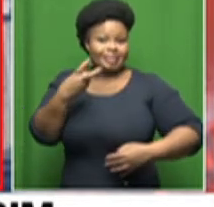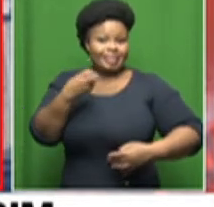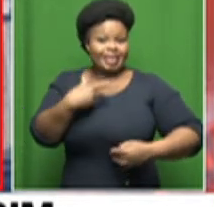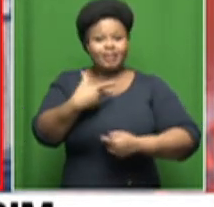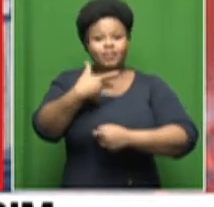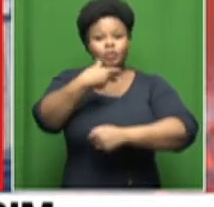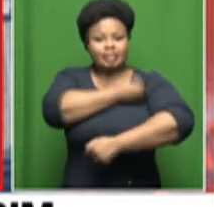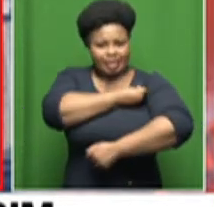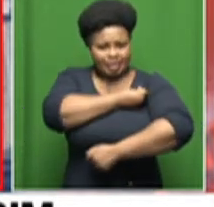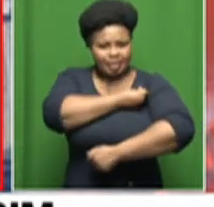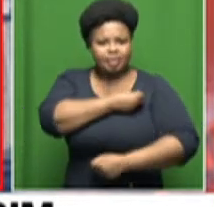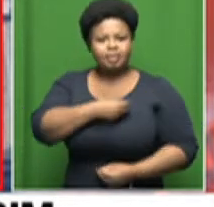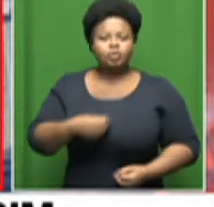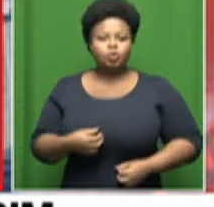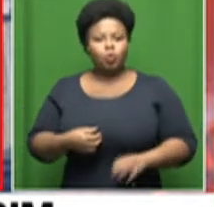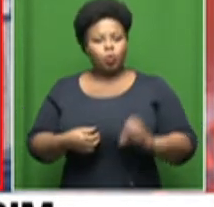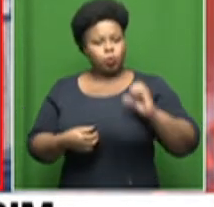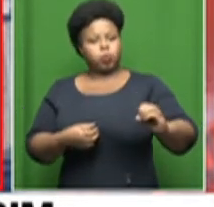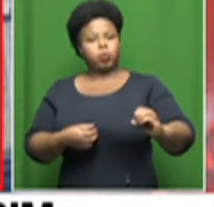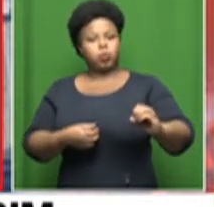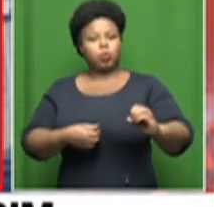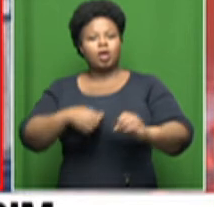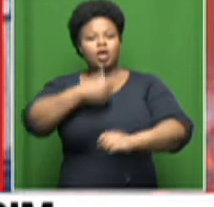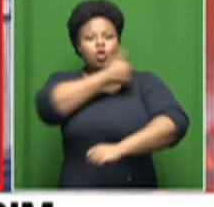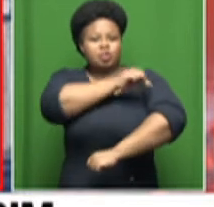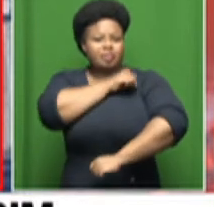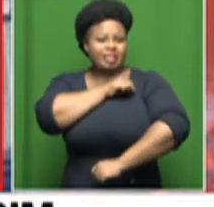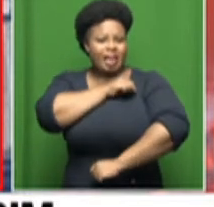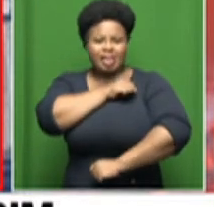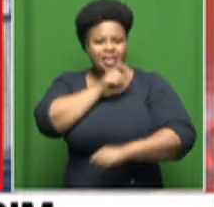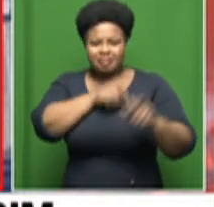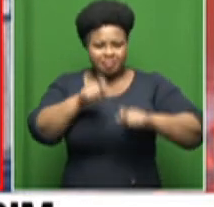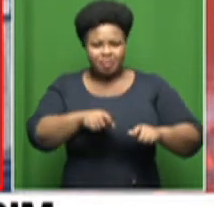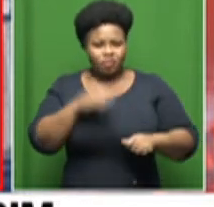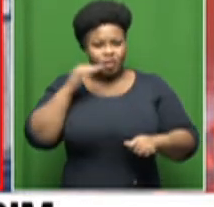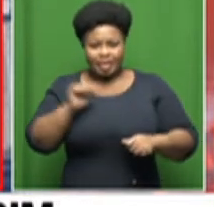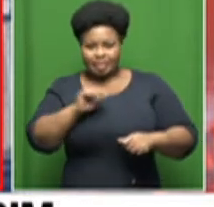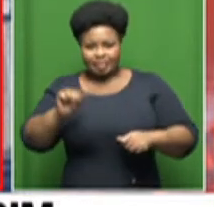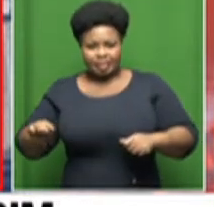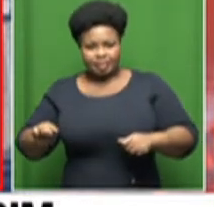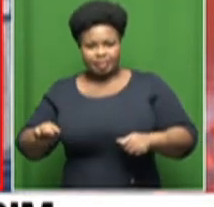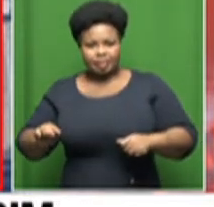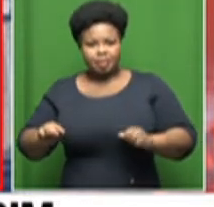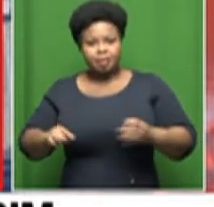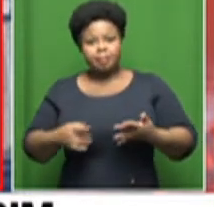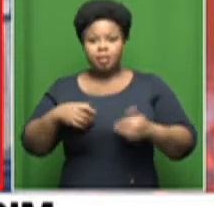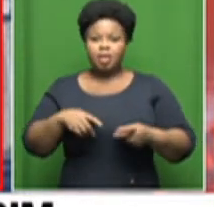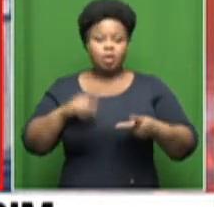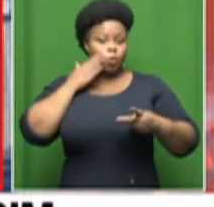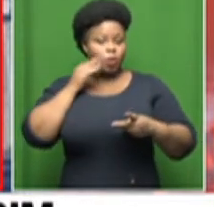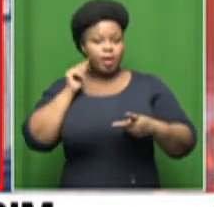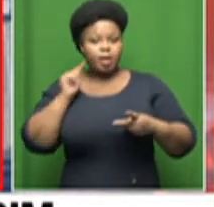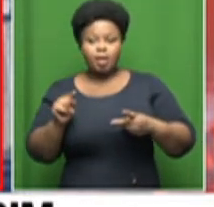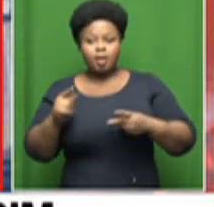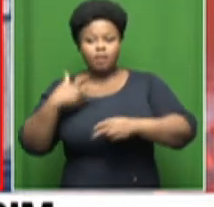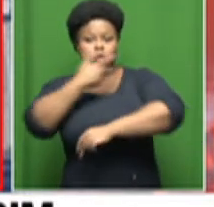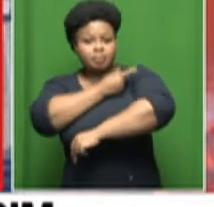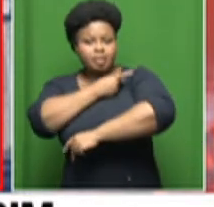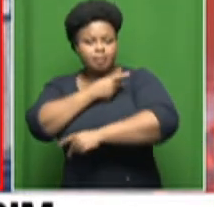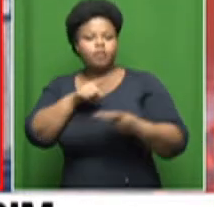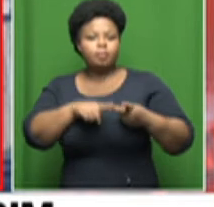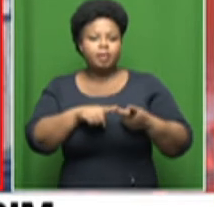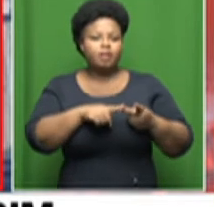had 0 hospitalizations in the AstraZeneca trial and 15 in the placebo arm. So there's no